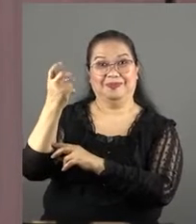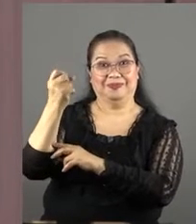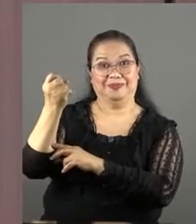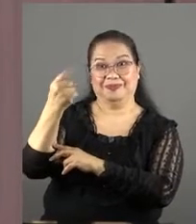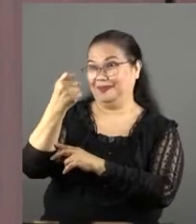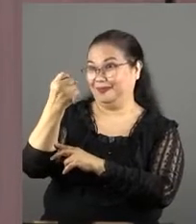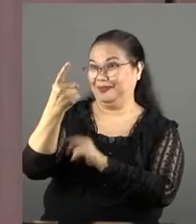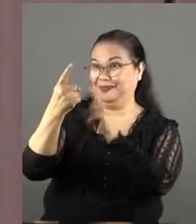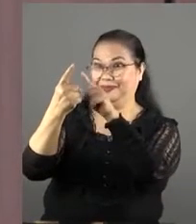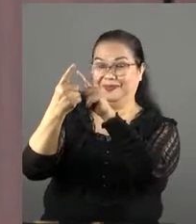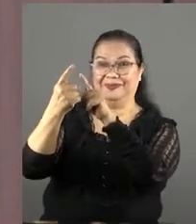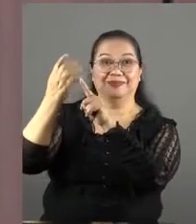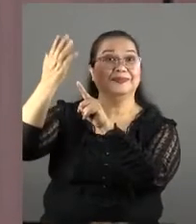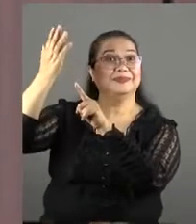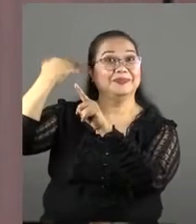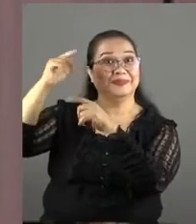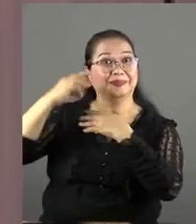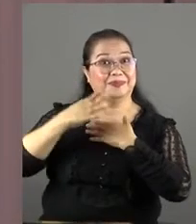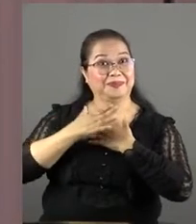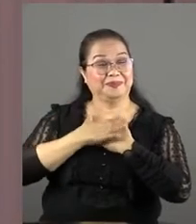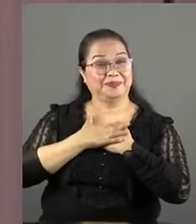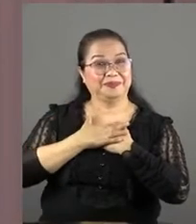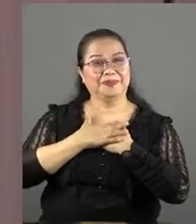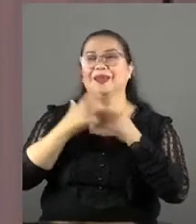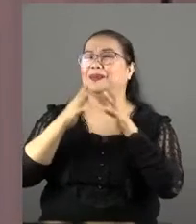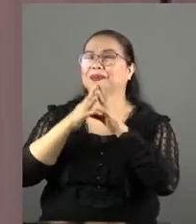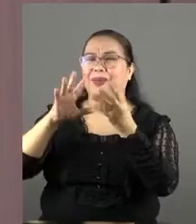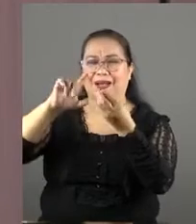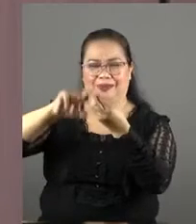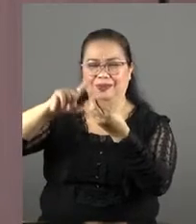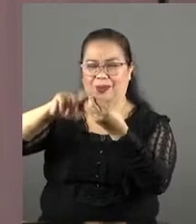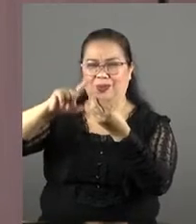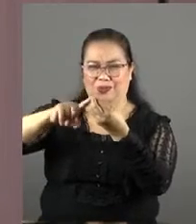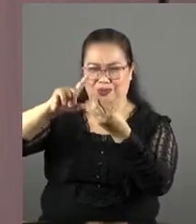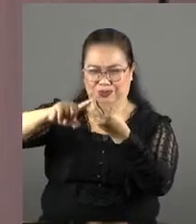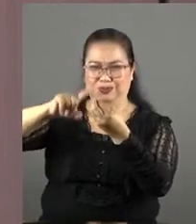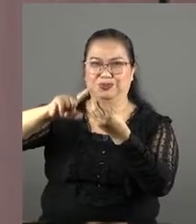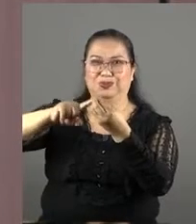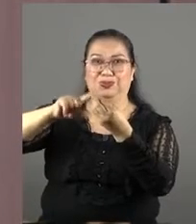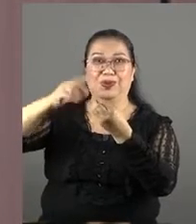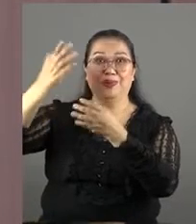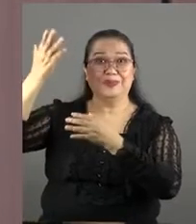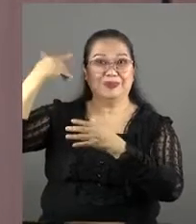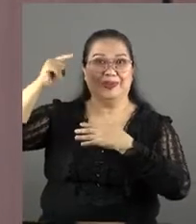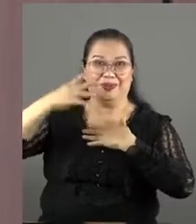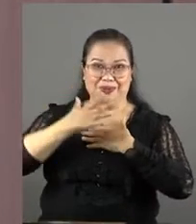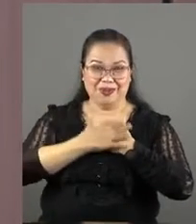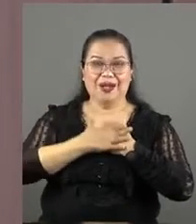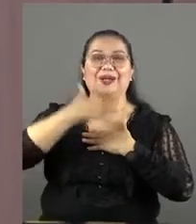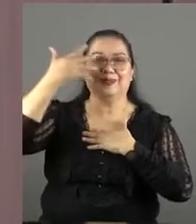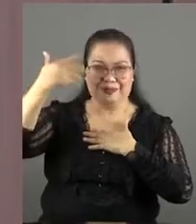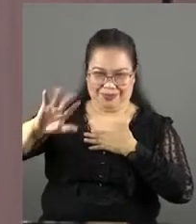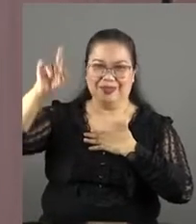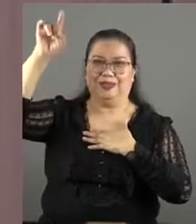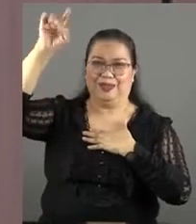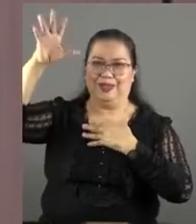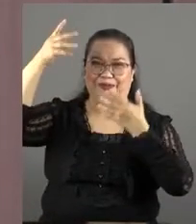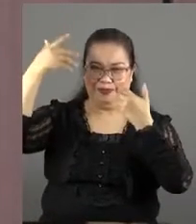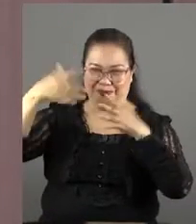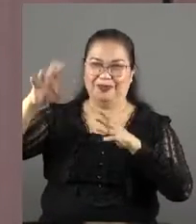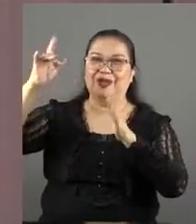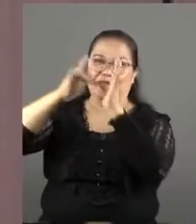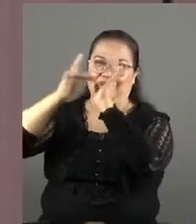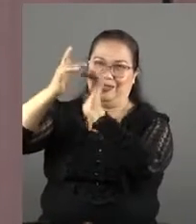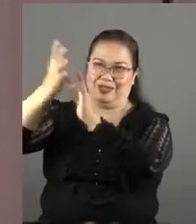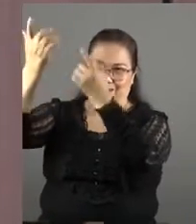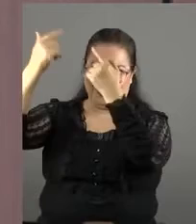talking about past grace a lot. I mean, almost all the time, it was past grace. This is what God has done. Christ came.